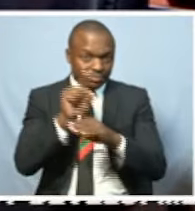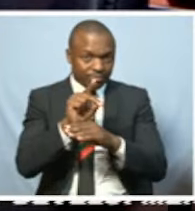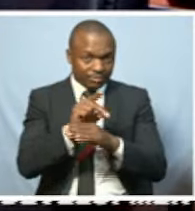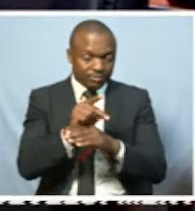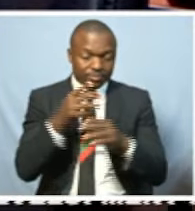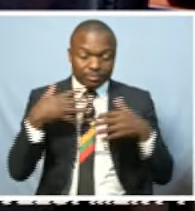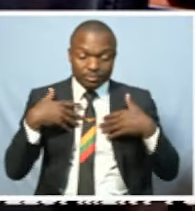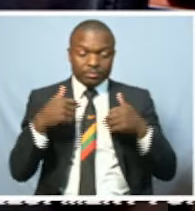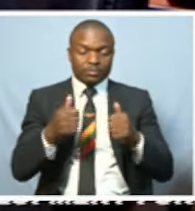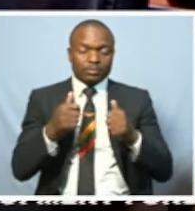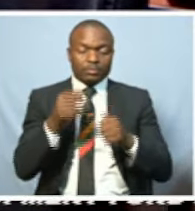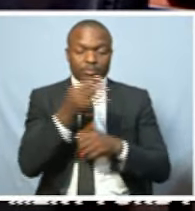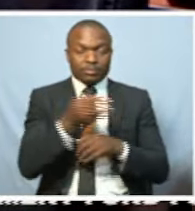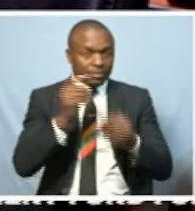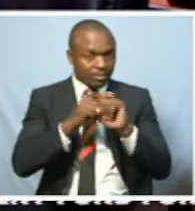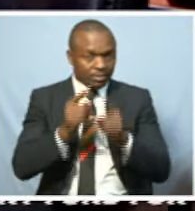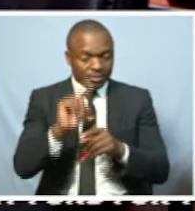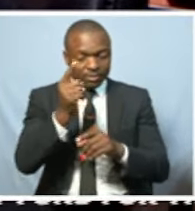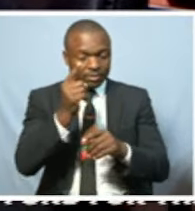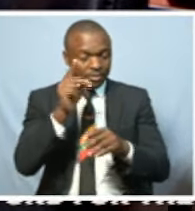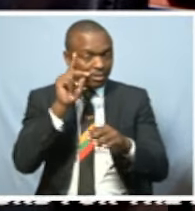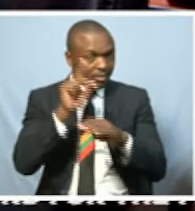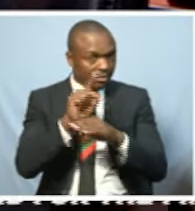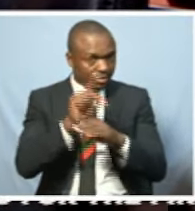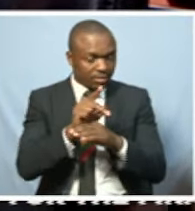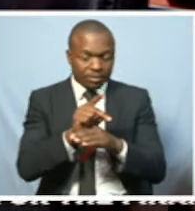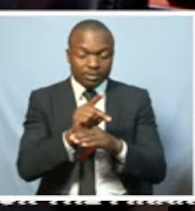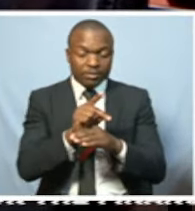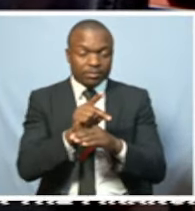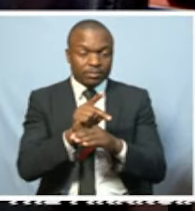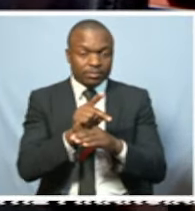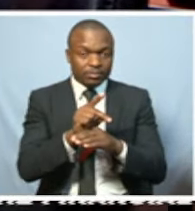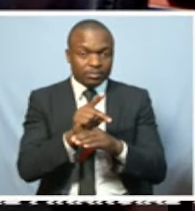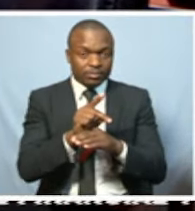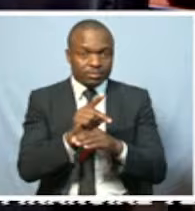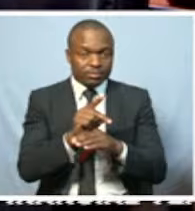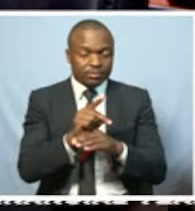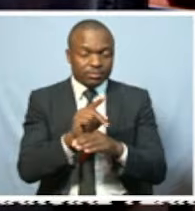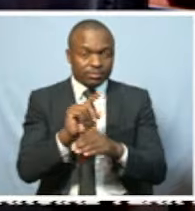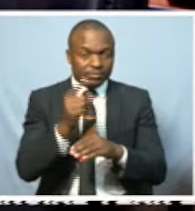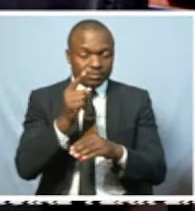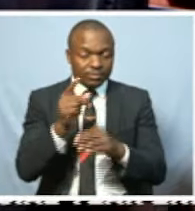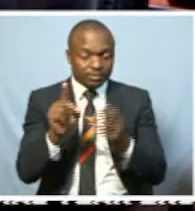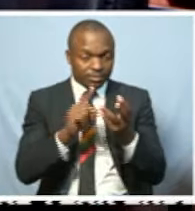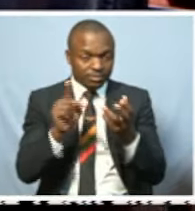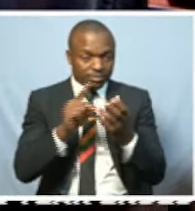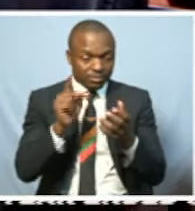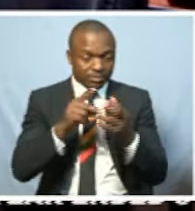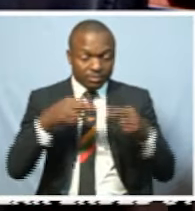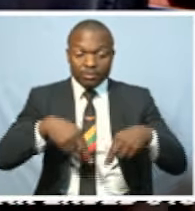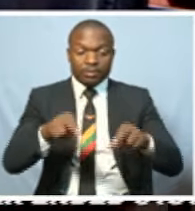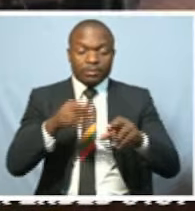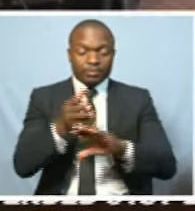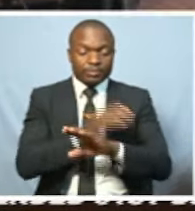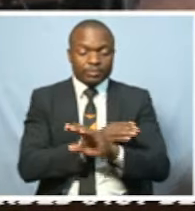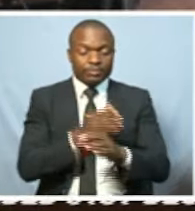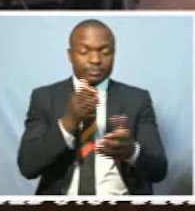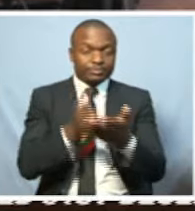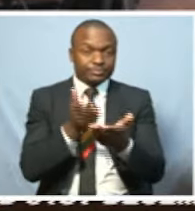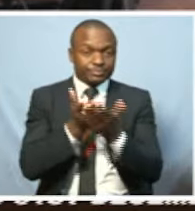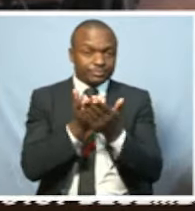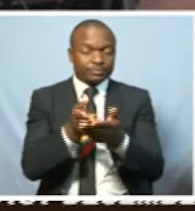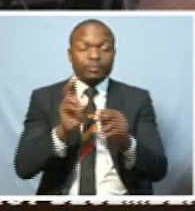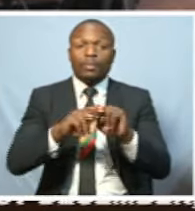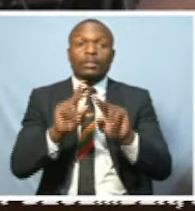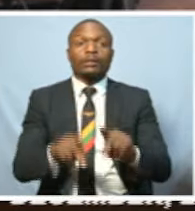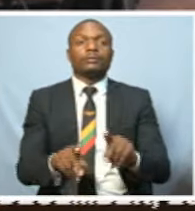post. But the first priority of the roads of the community was the roads. Yeah. Before that, I submit, Chair. Thank you